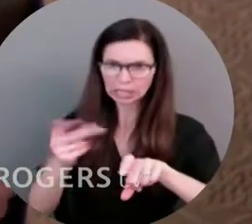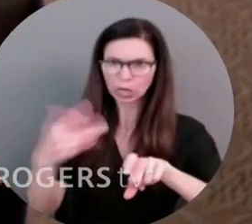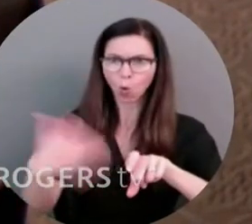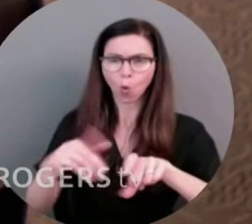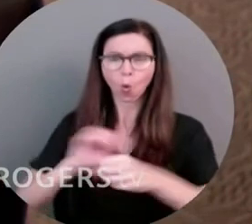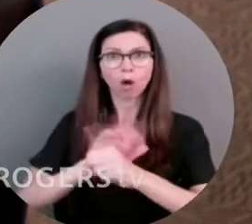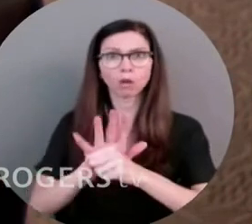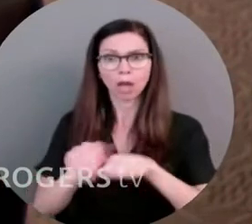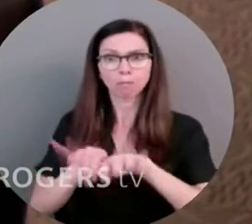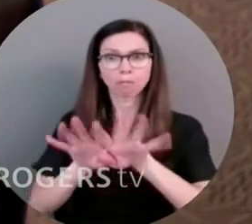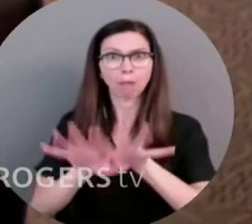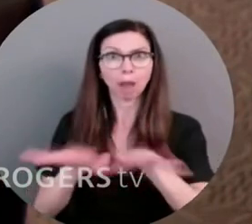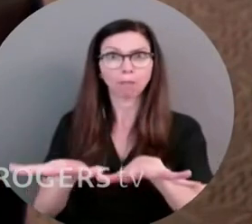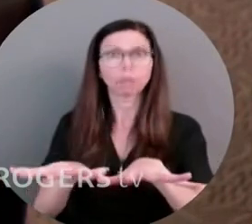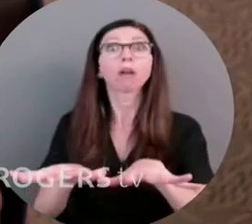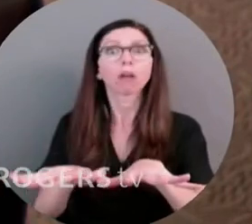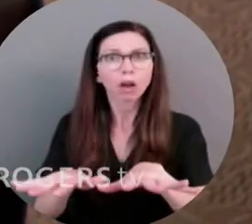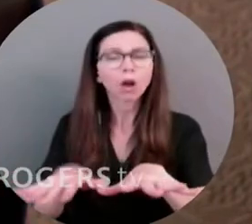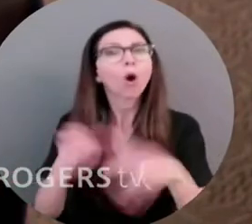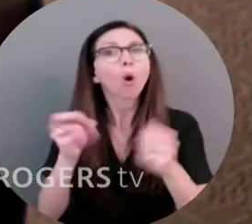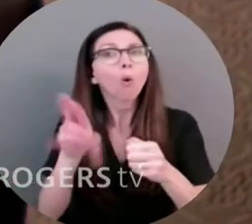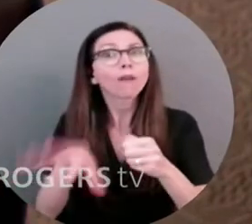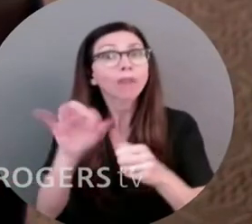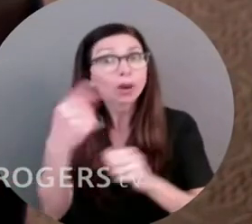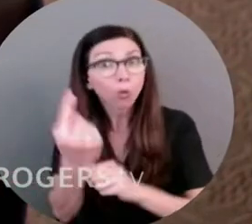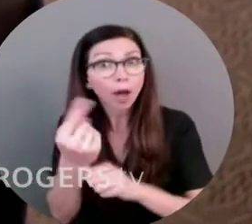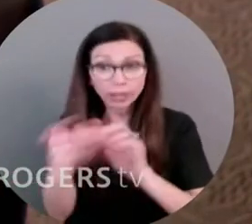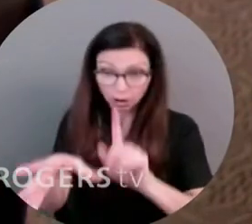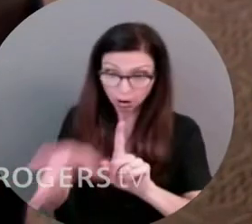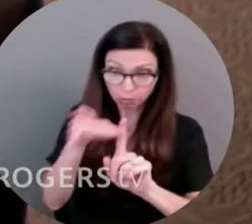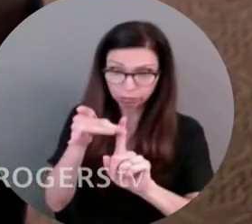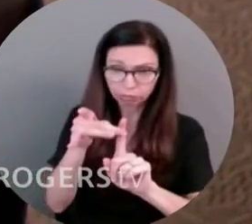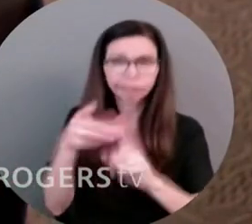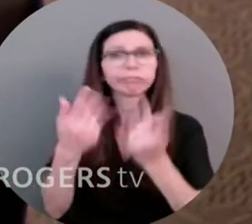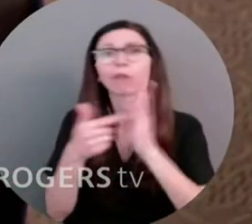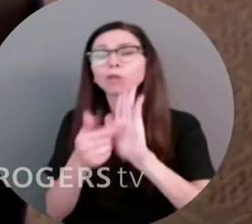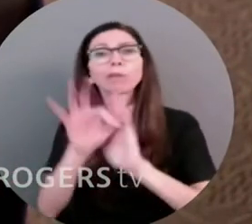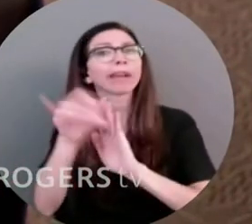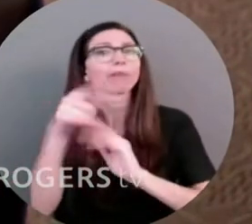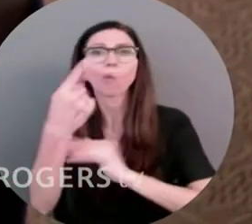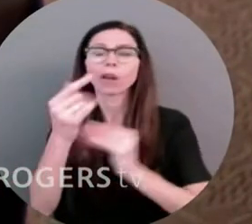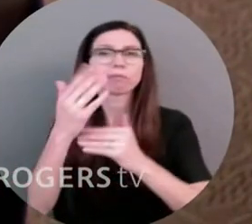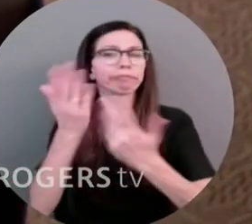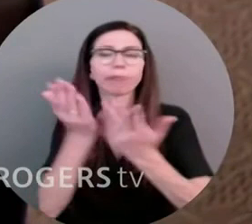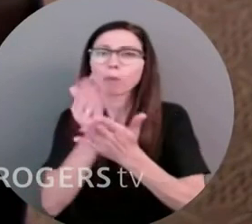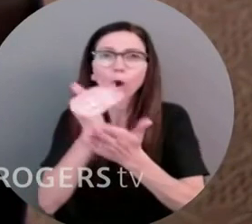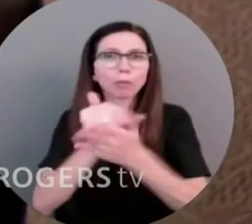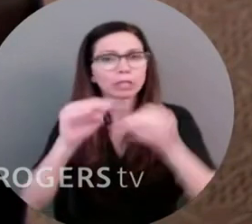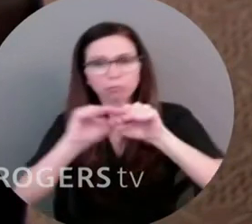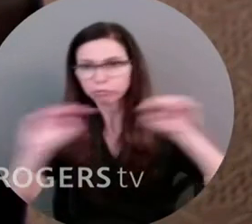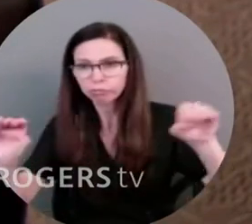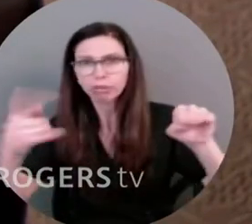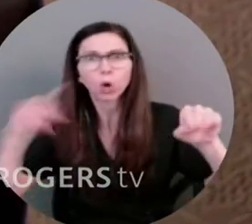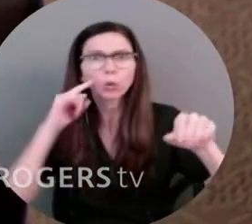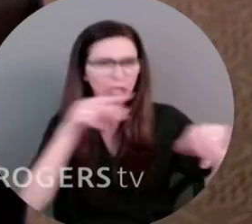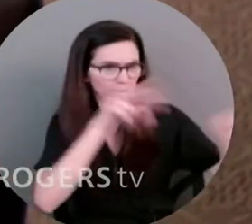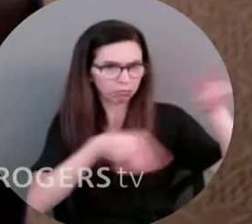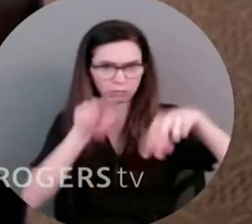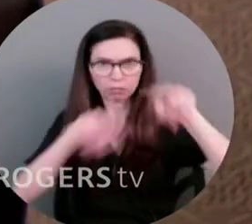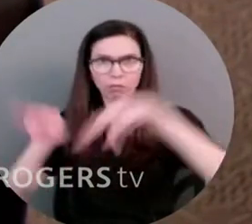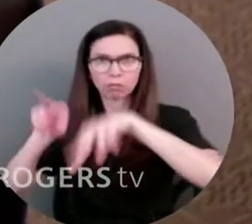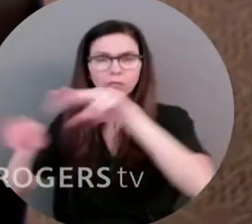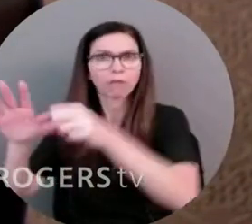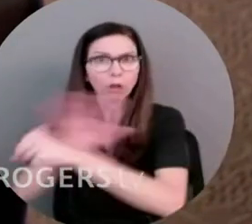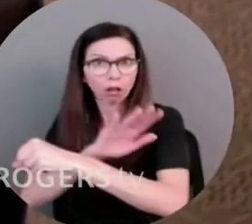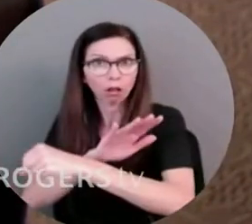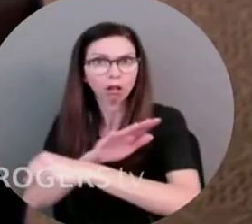at the whole floor or the whole building or the whole institution or workplace if needed. And that kind of testing is